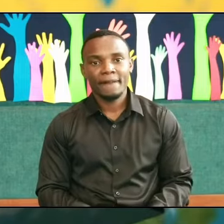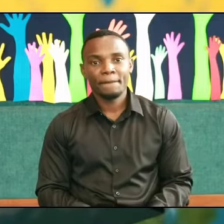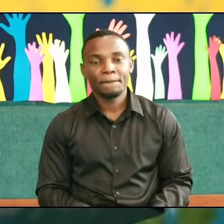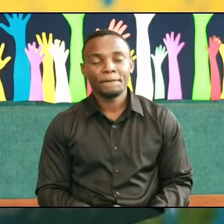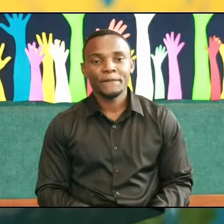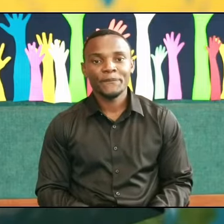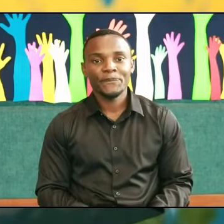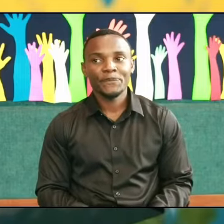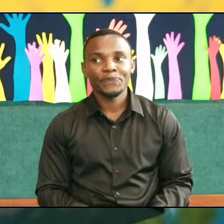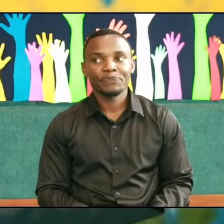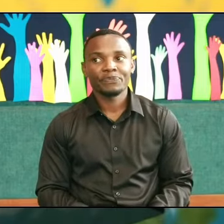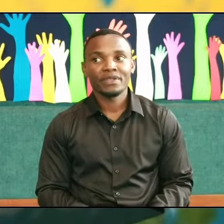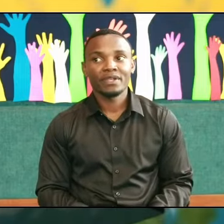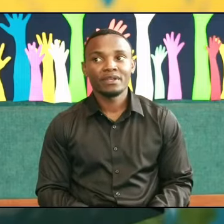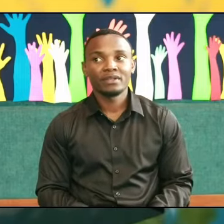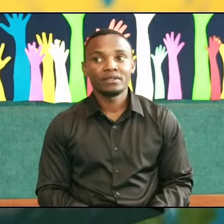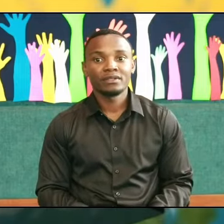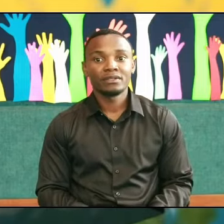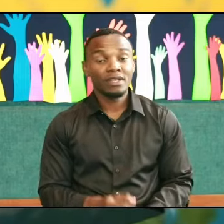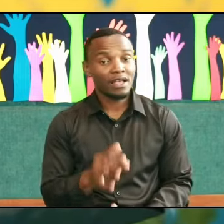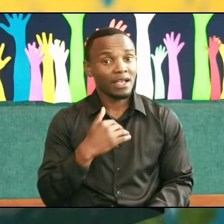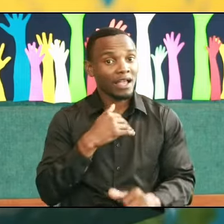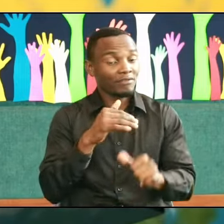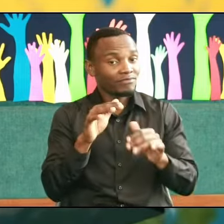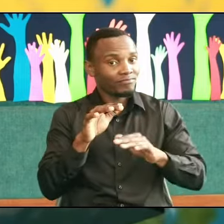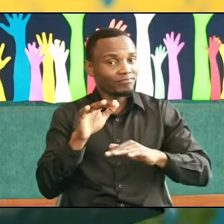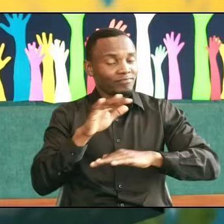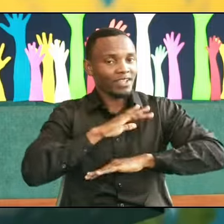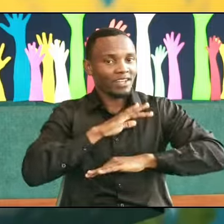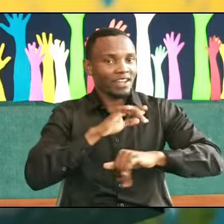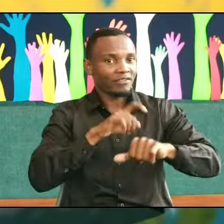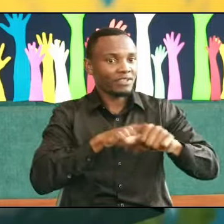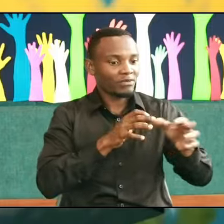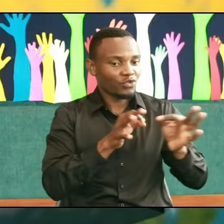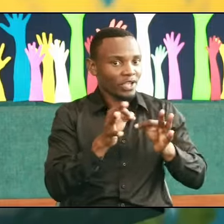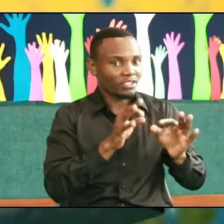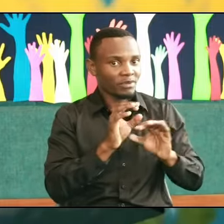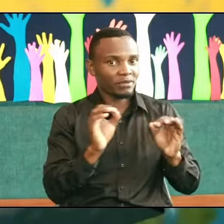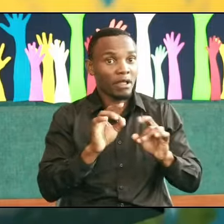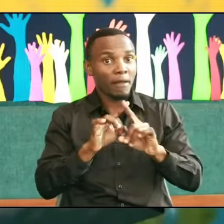You know, this, I don't have time to expand on this, but this